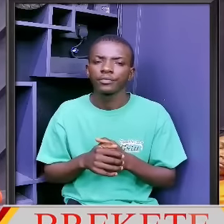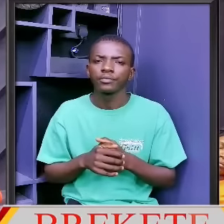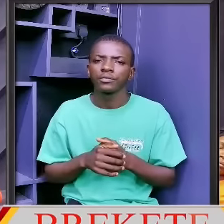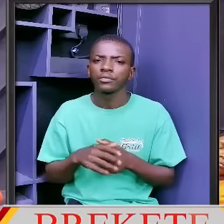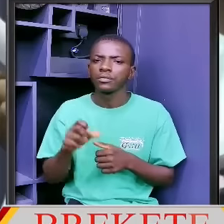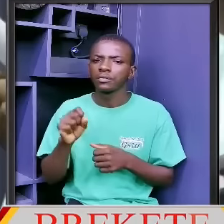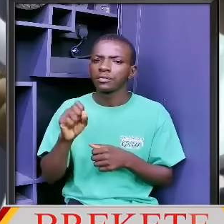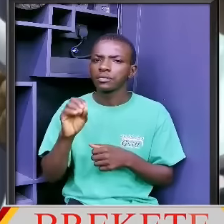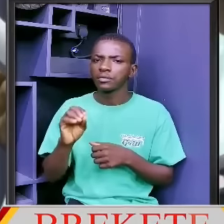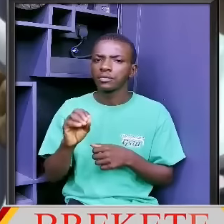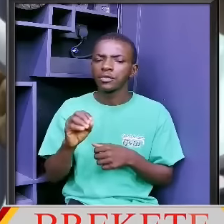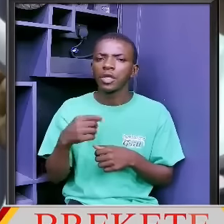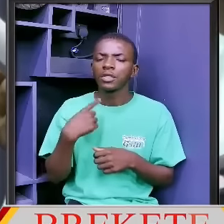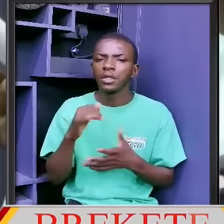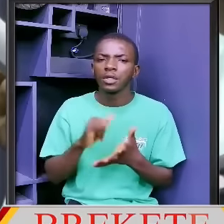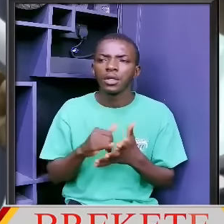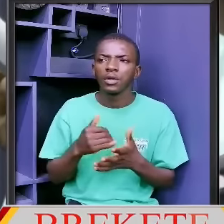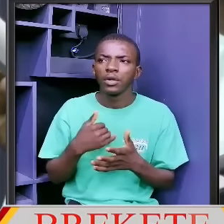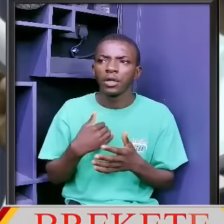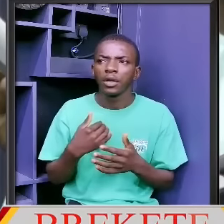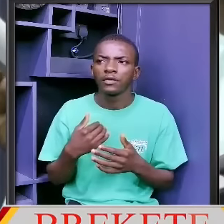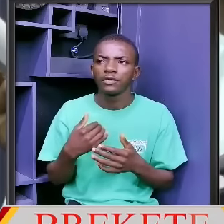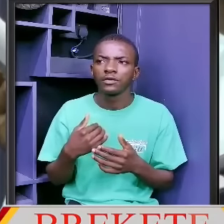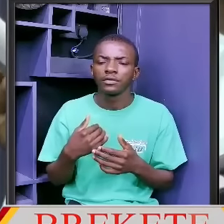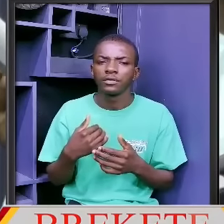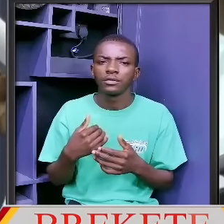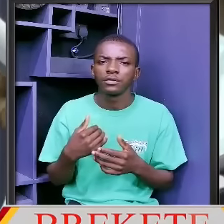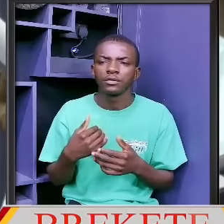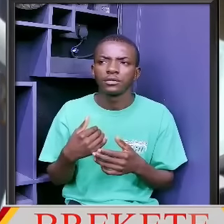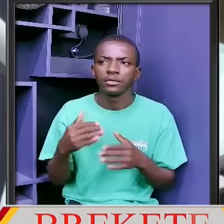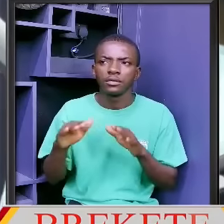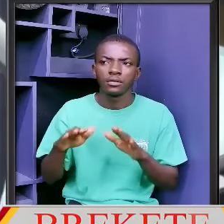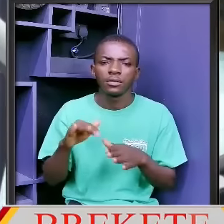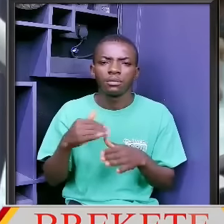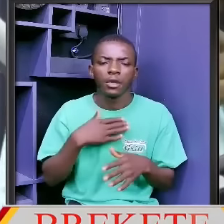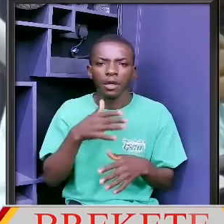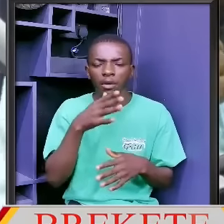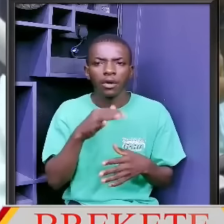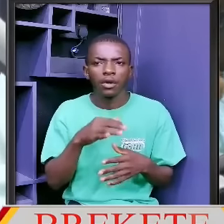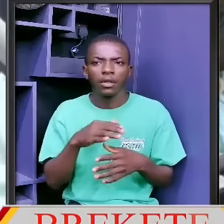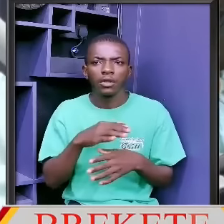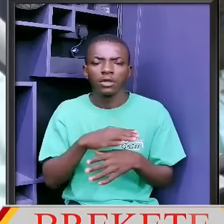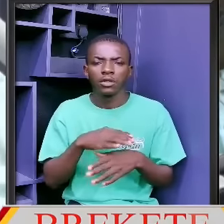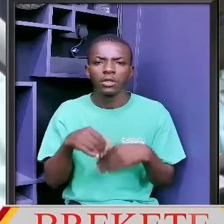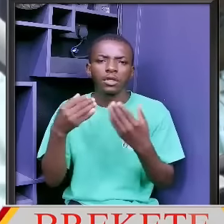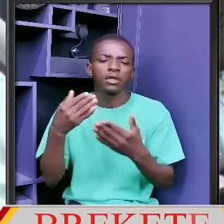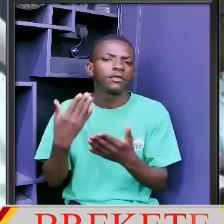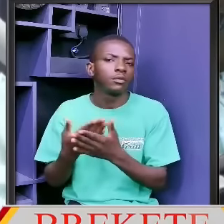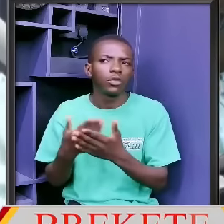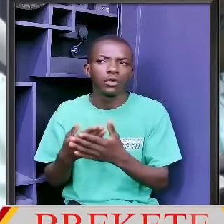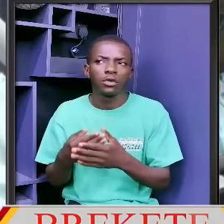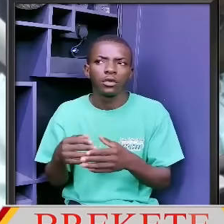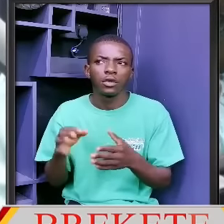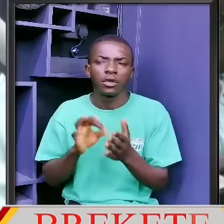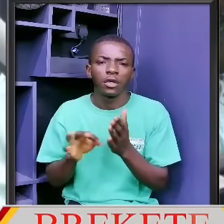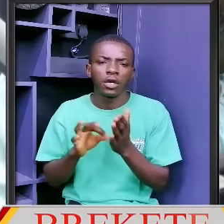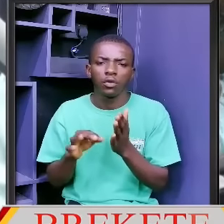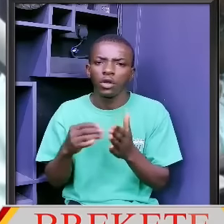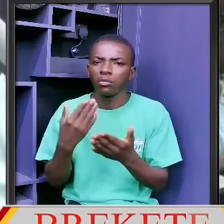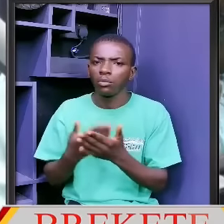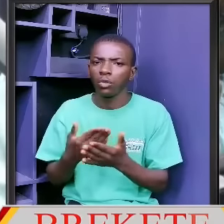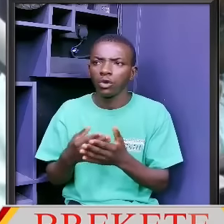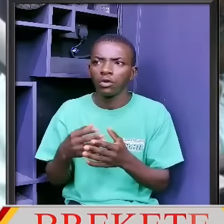So I said, oh, we have to settle it. So we come, my mother come say, I beg, make I give them the money. We come calculate the